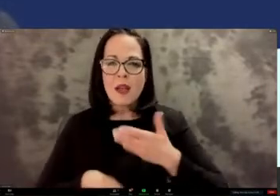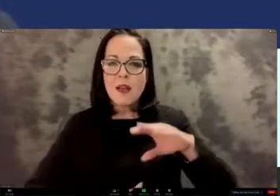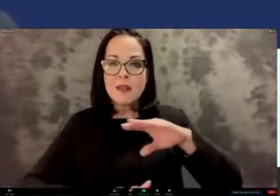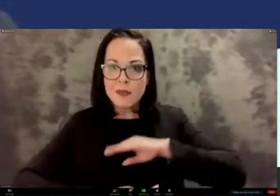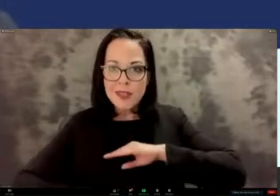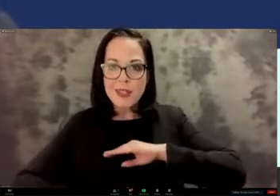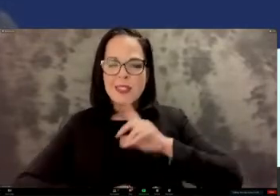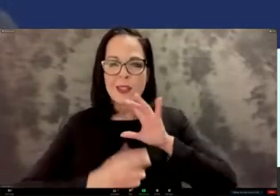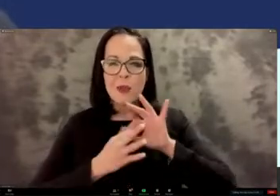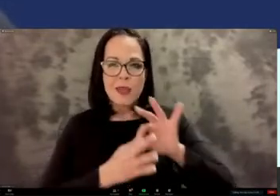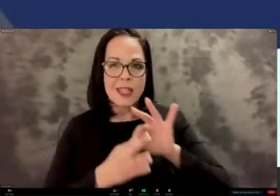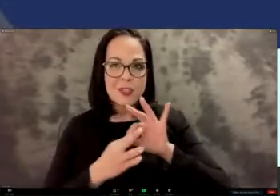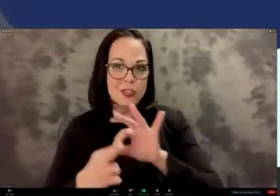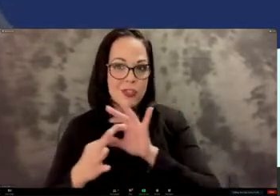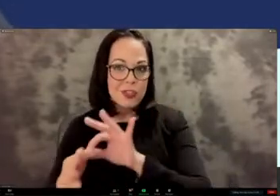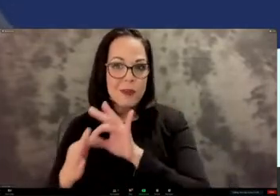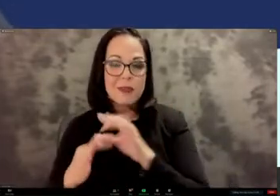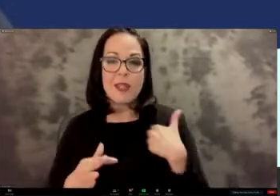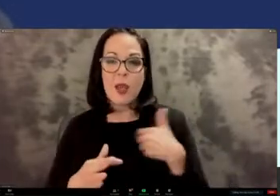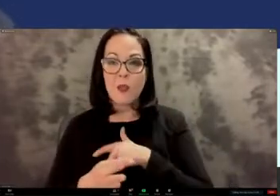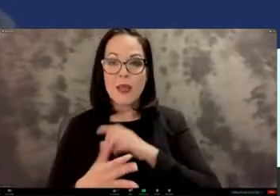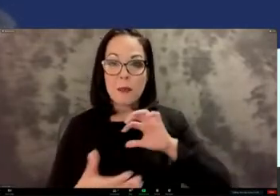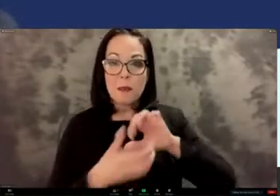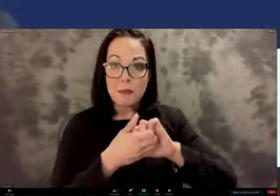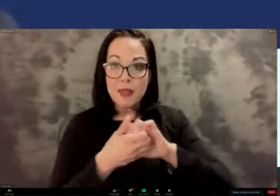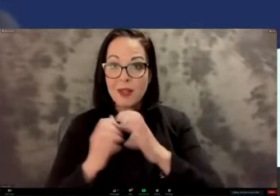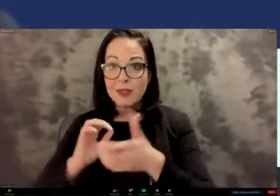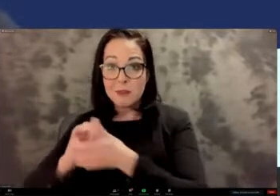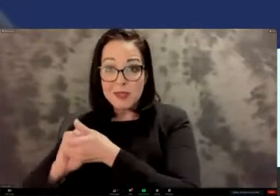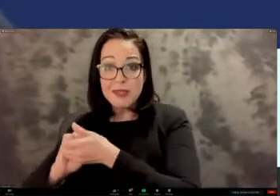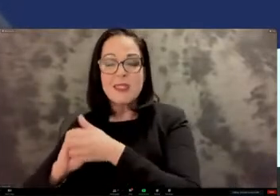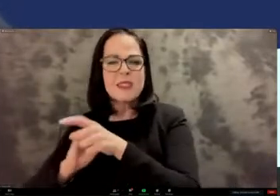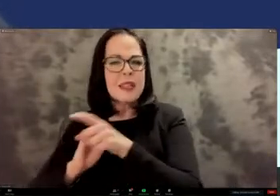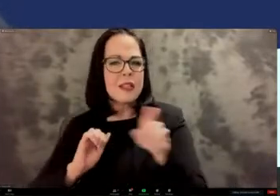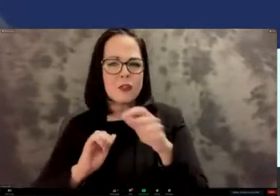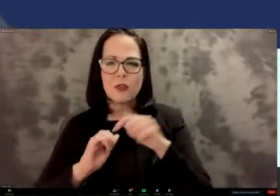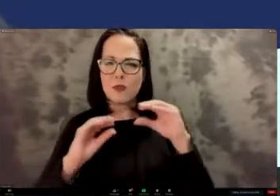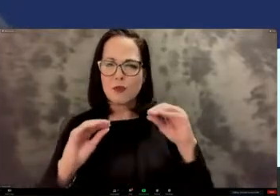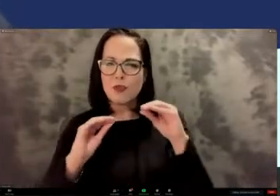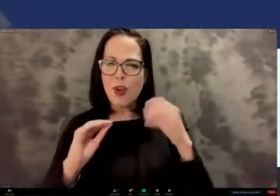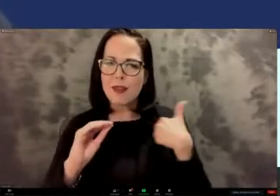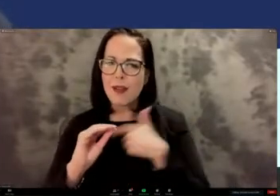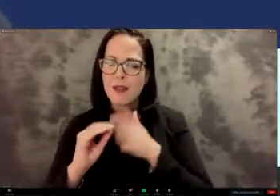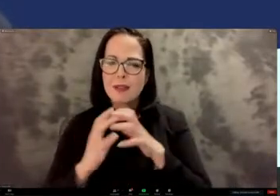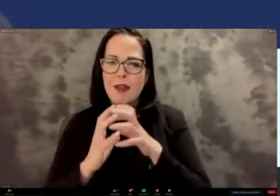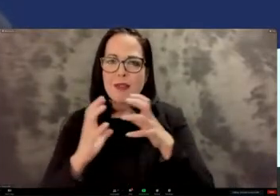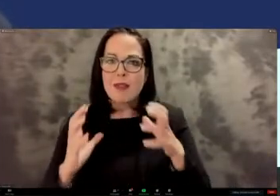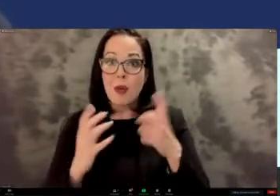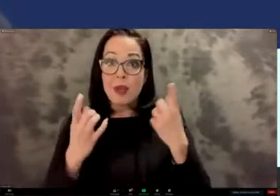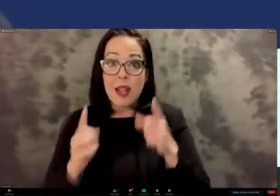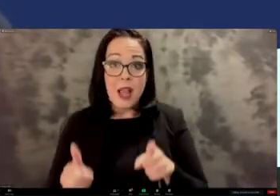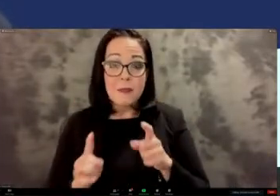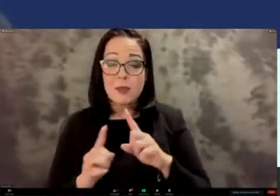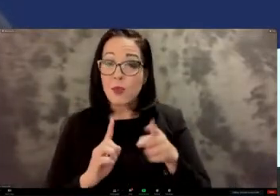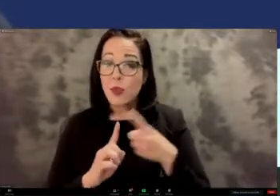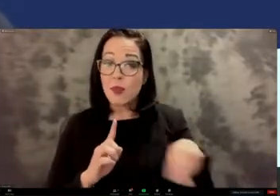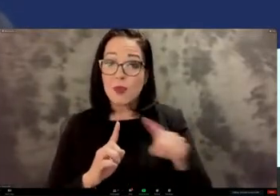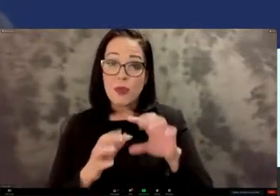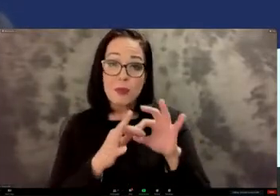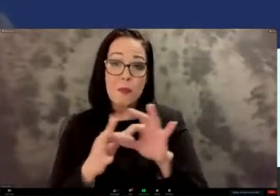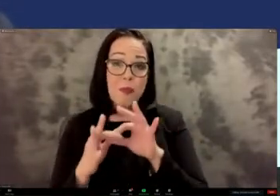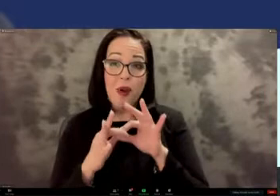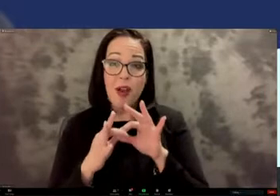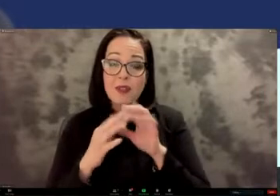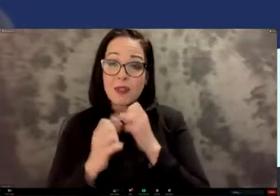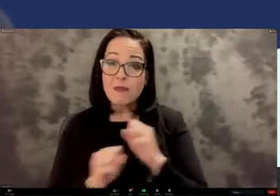the relationships that we build. And you have talked extensively about what happens to us when those bonds are frayed